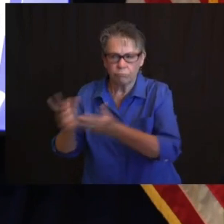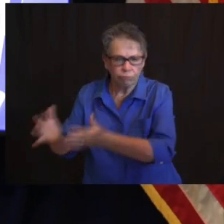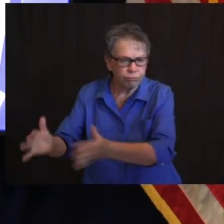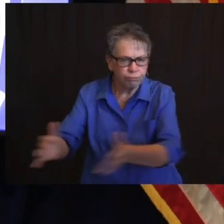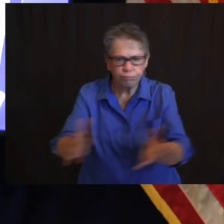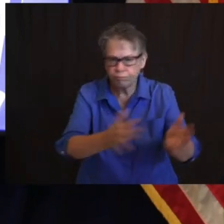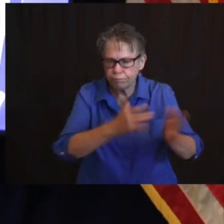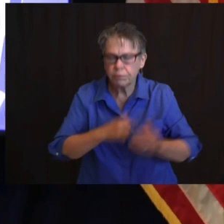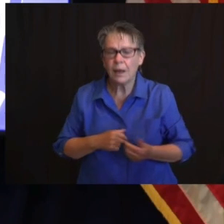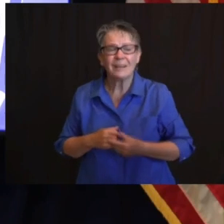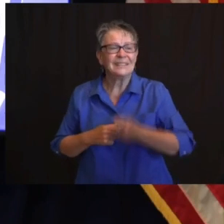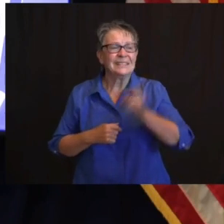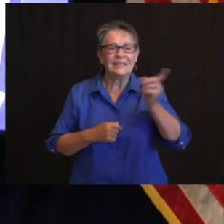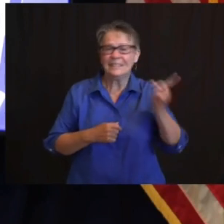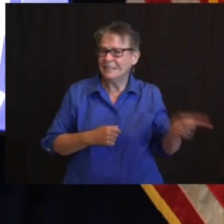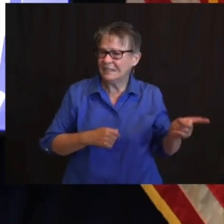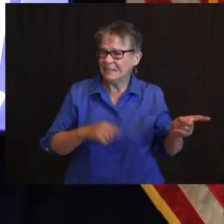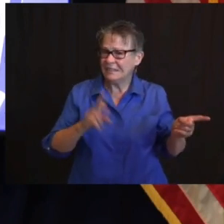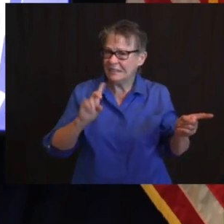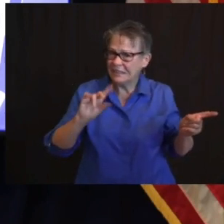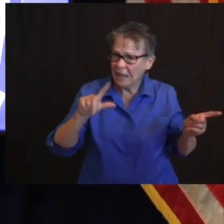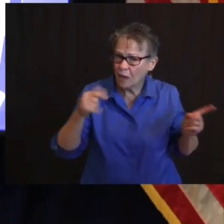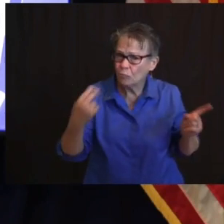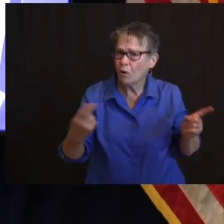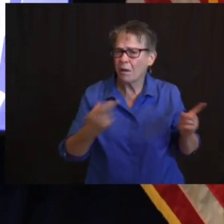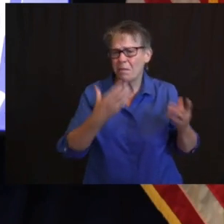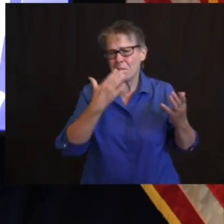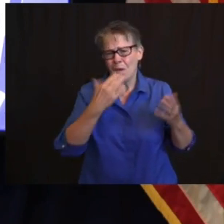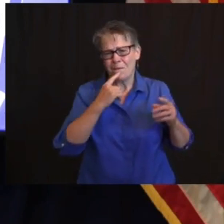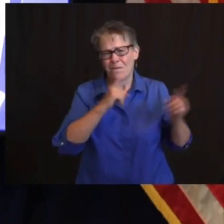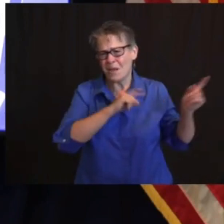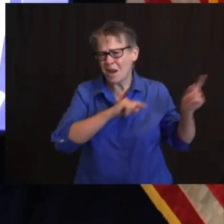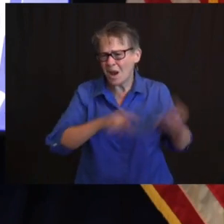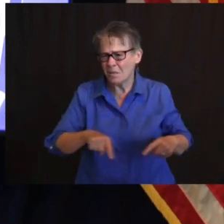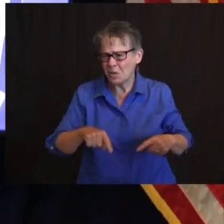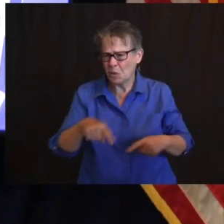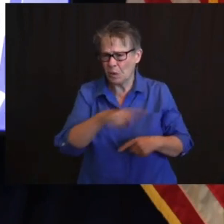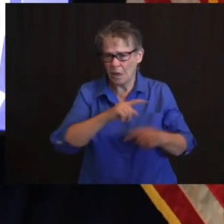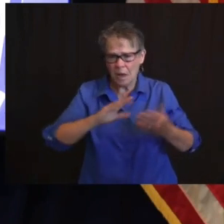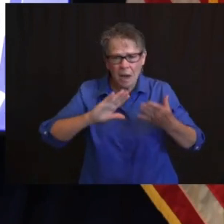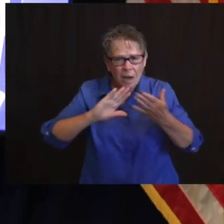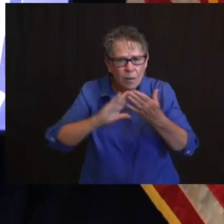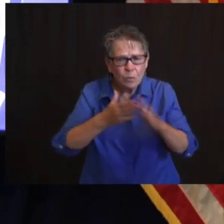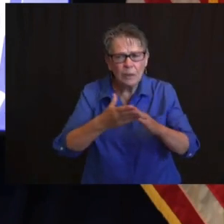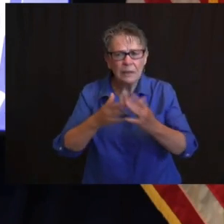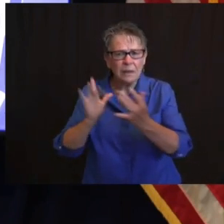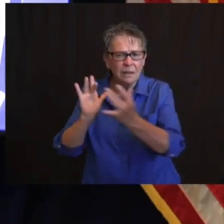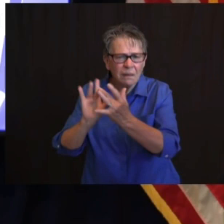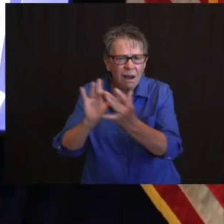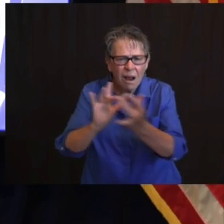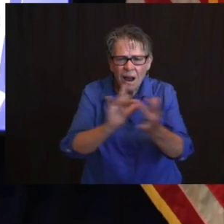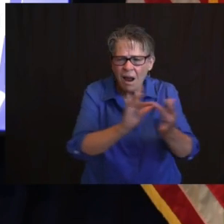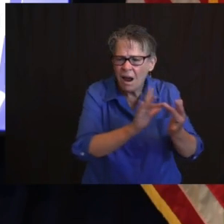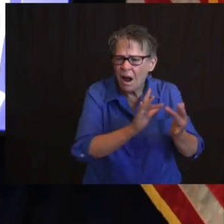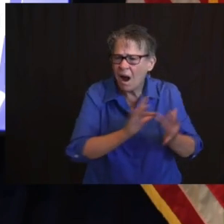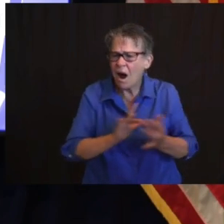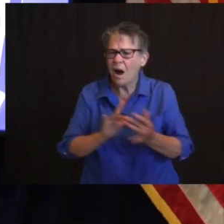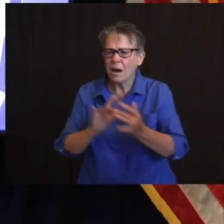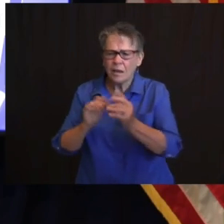the Community Contact Tracing Corps. You're an example of the future of public health in New Jersey. We're fortunate to have